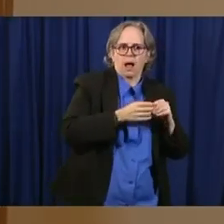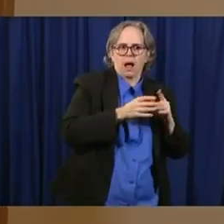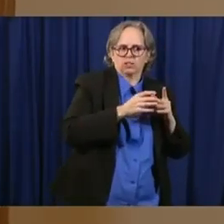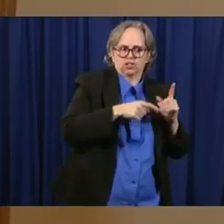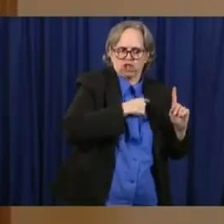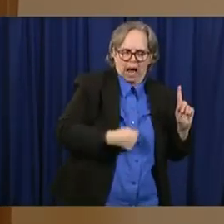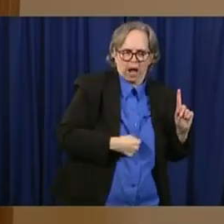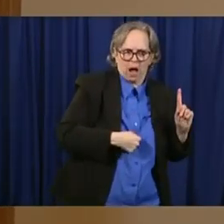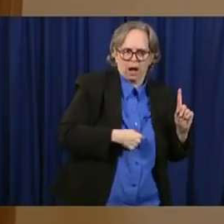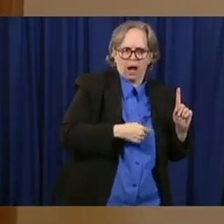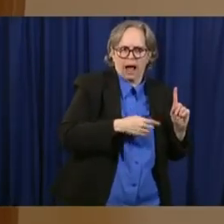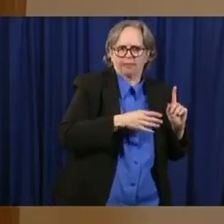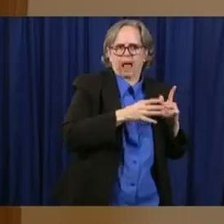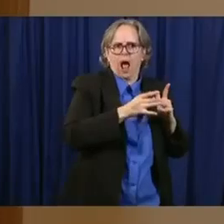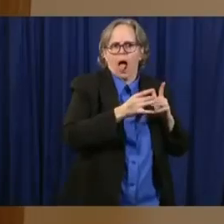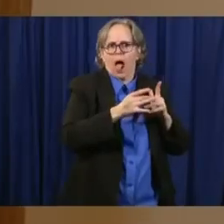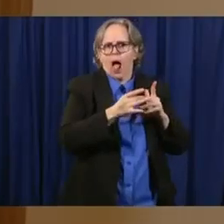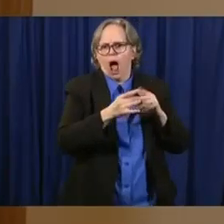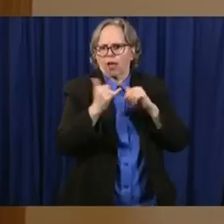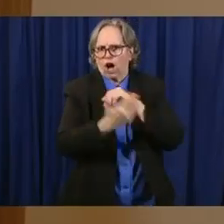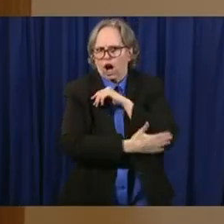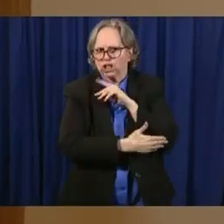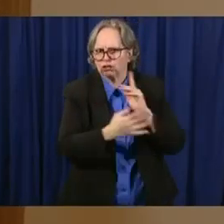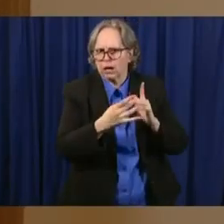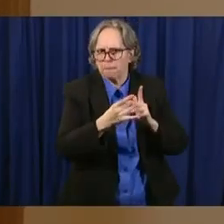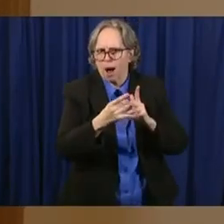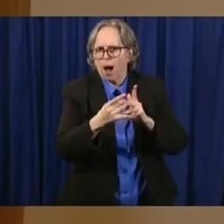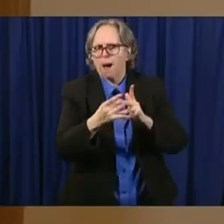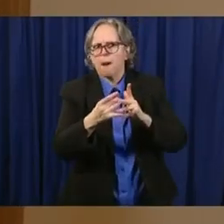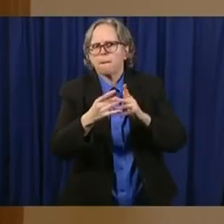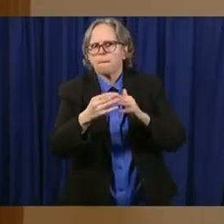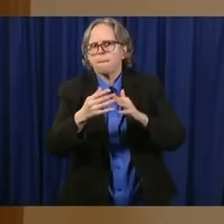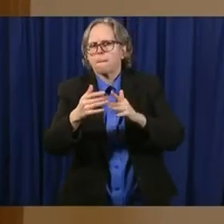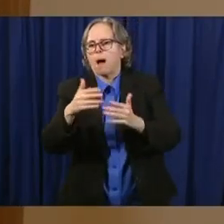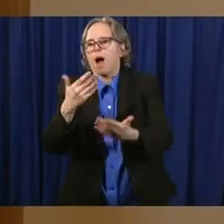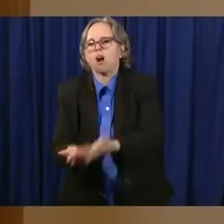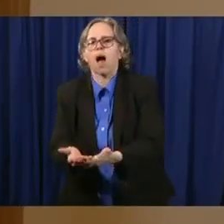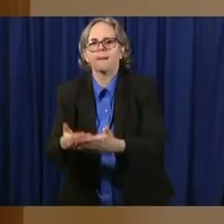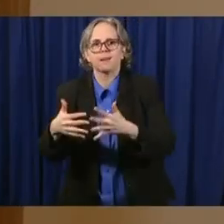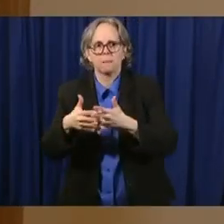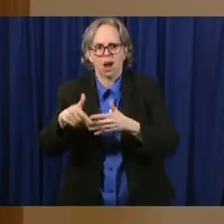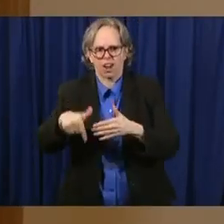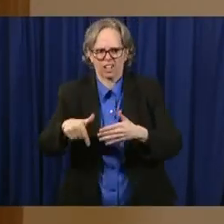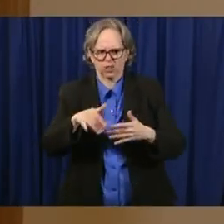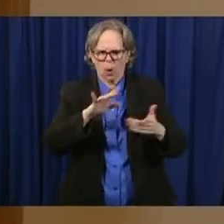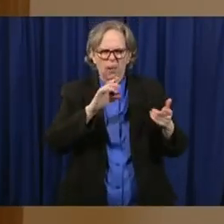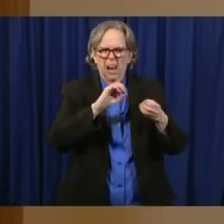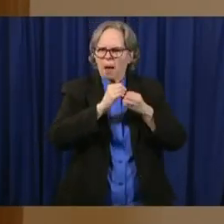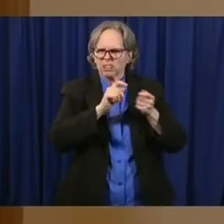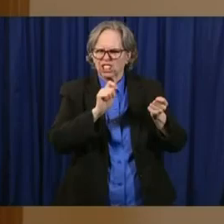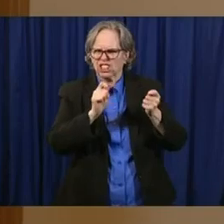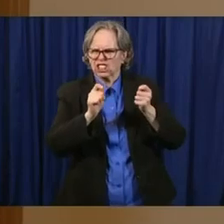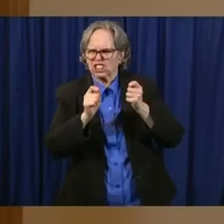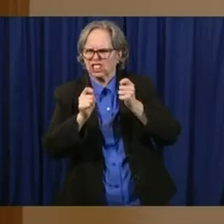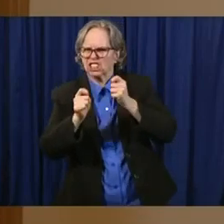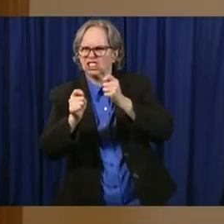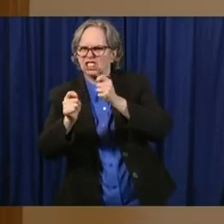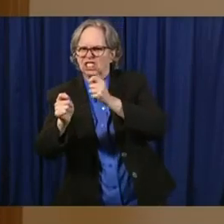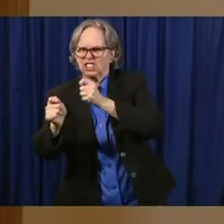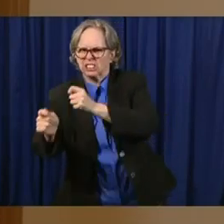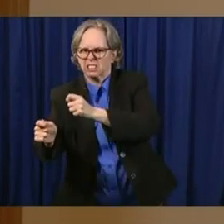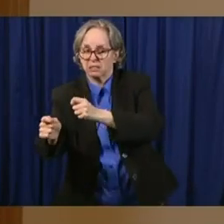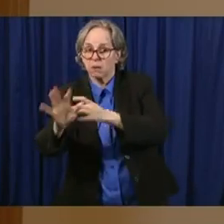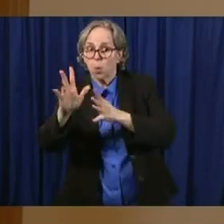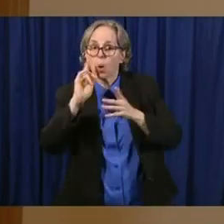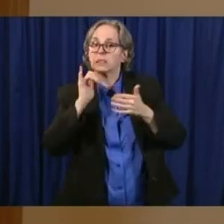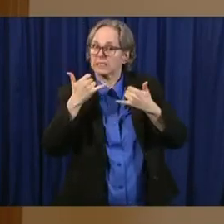it expanded to additional countries, and then it expanded to the United States. So that definition continues to evolve with the understanding of